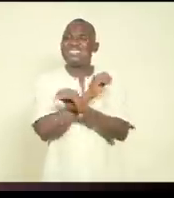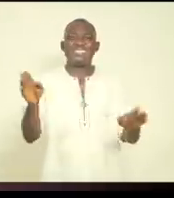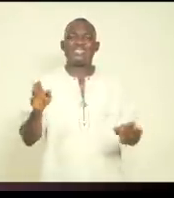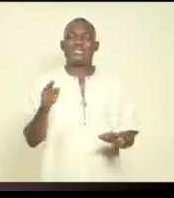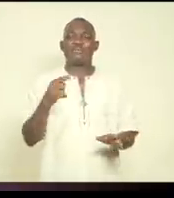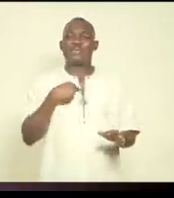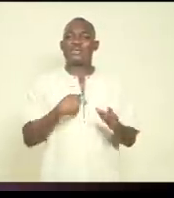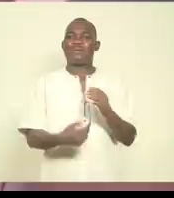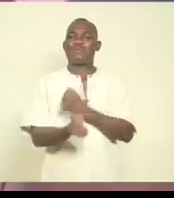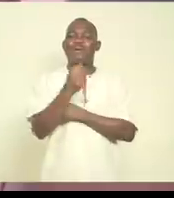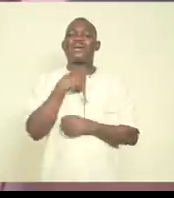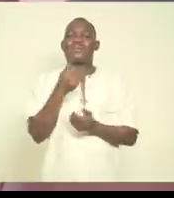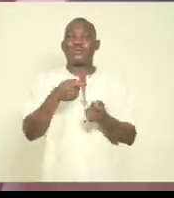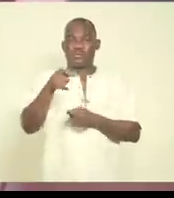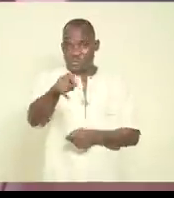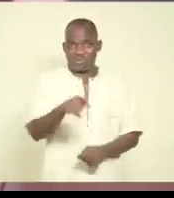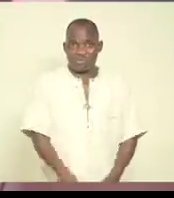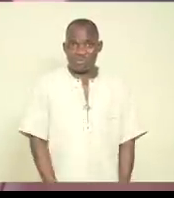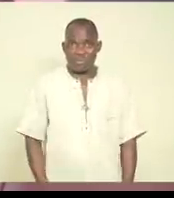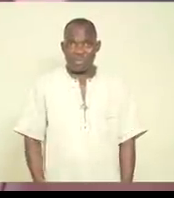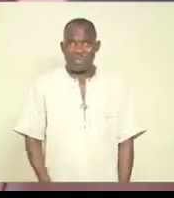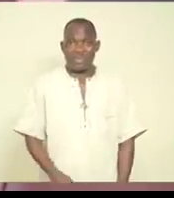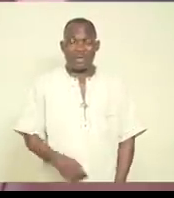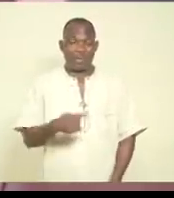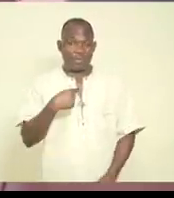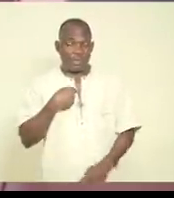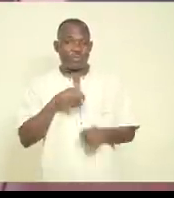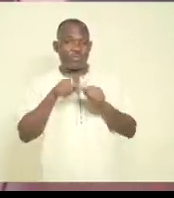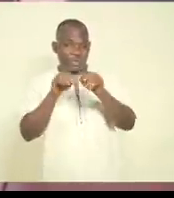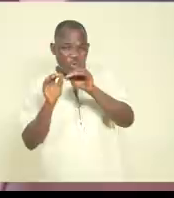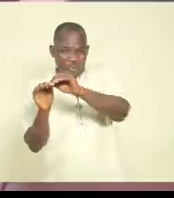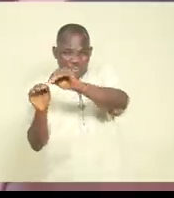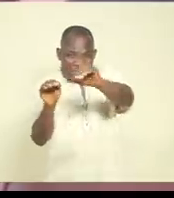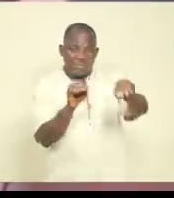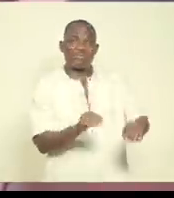gets past my radar. I will be watching you.